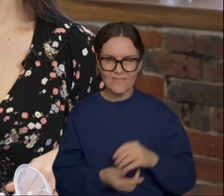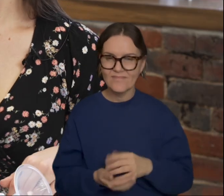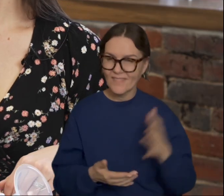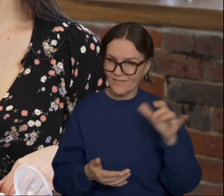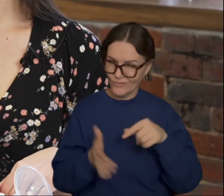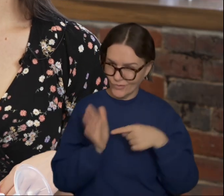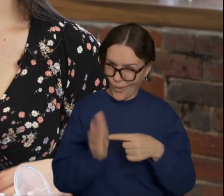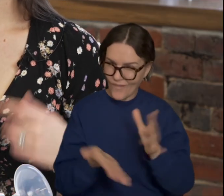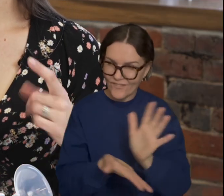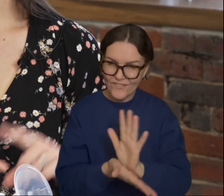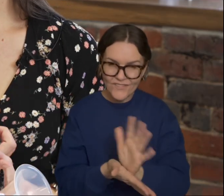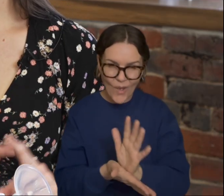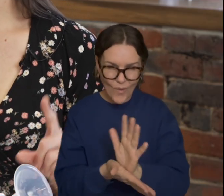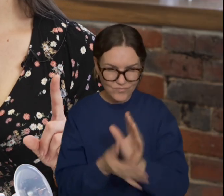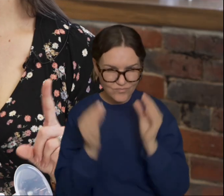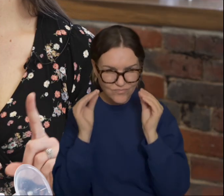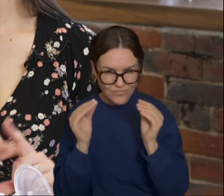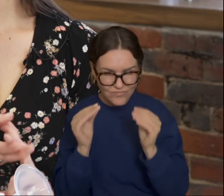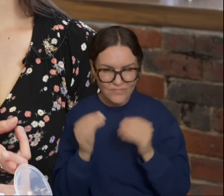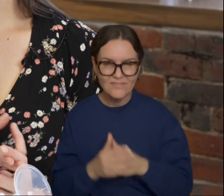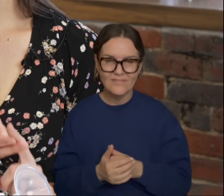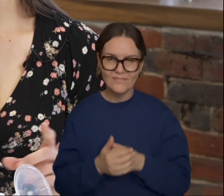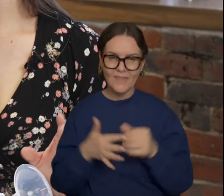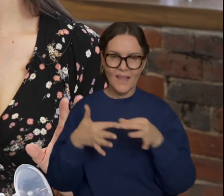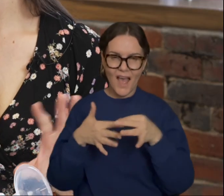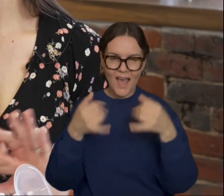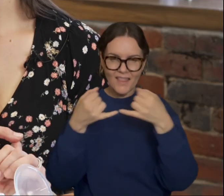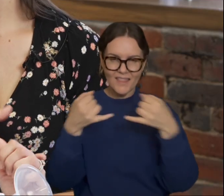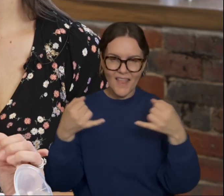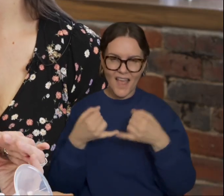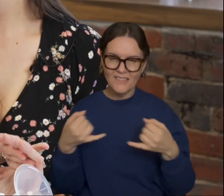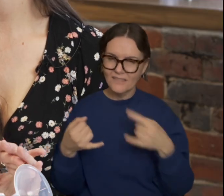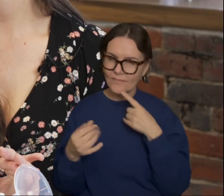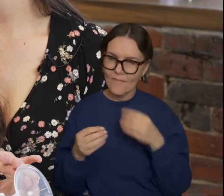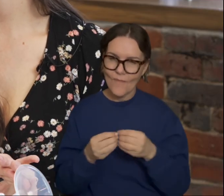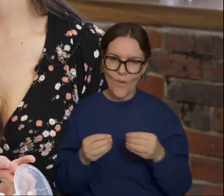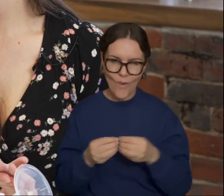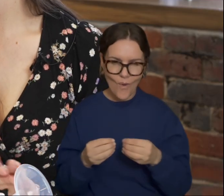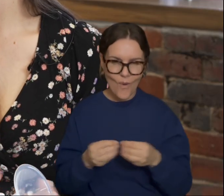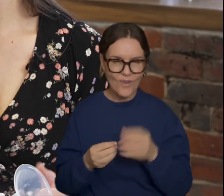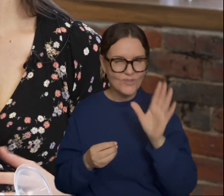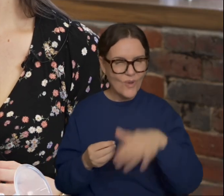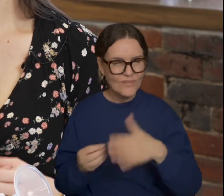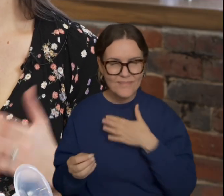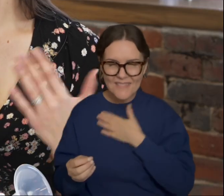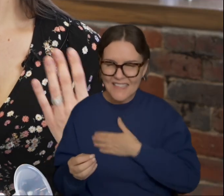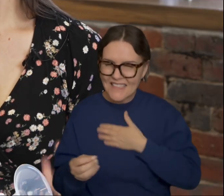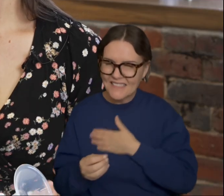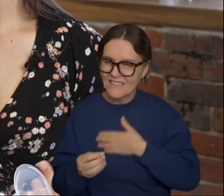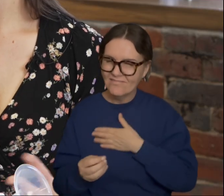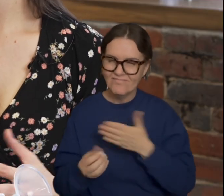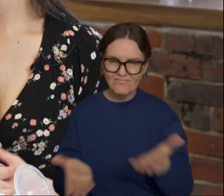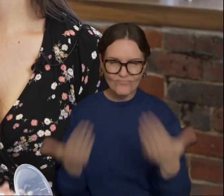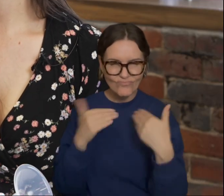On the website itself, we have videos, documents, links to different support services, and so